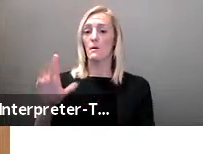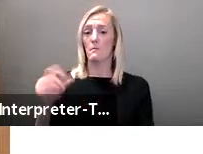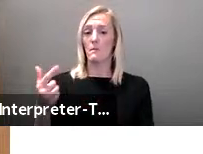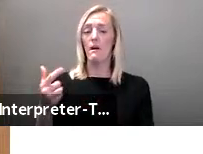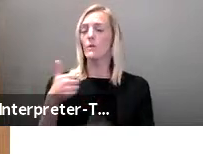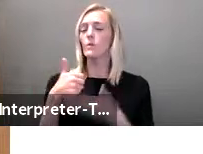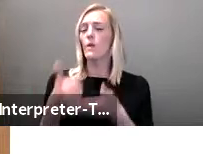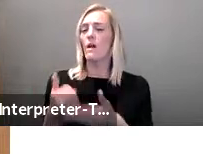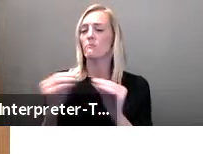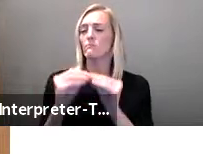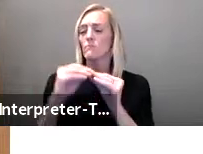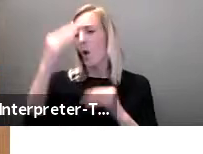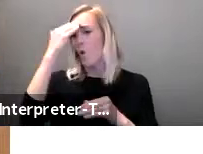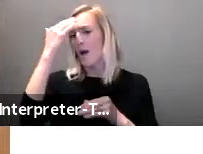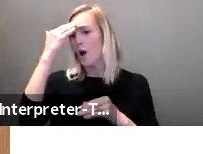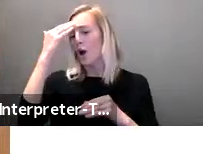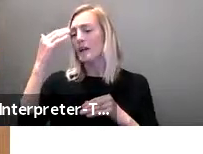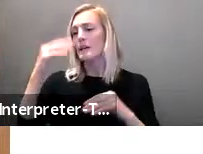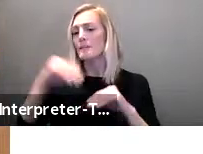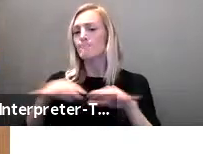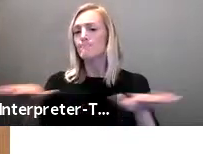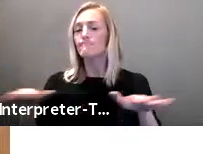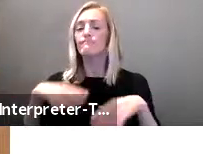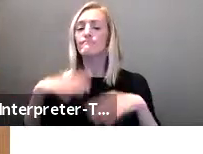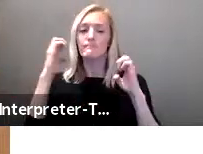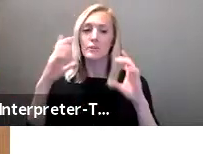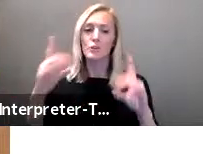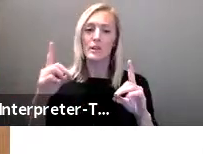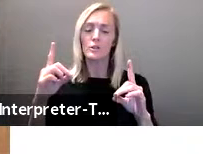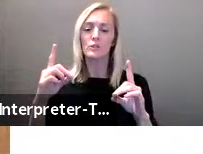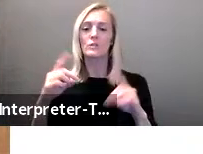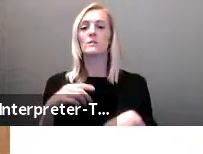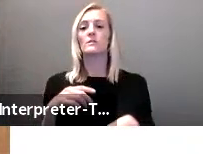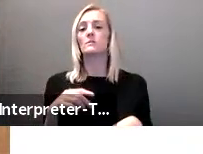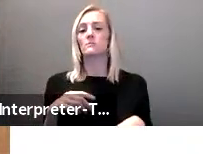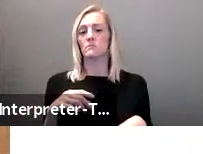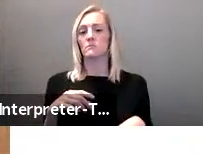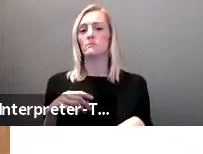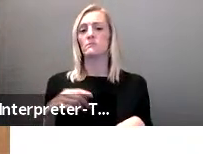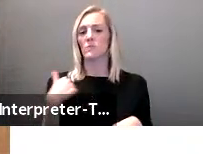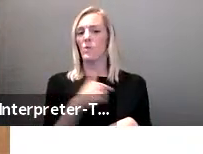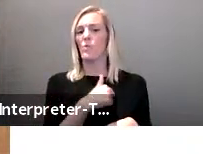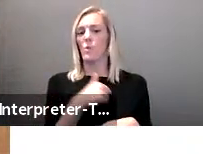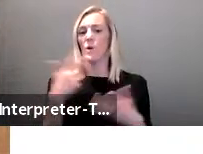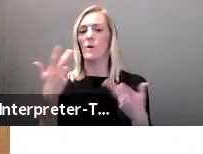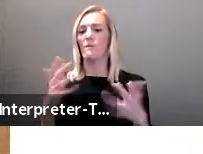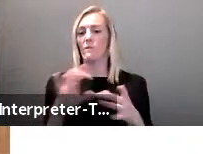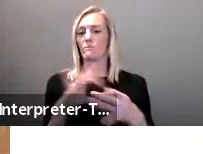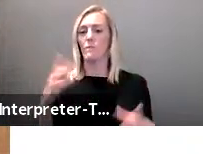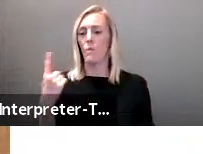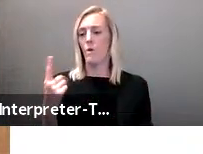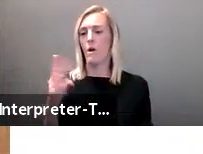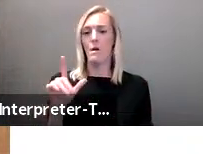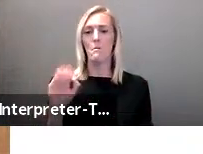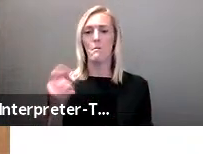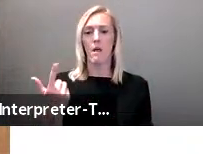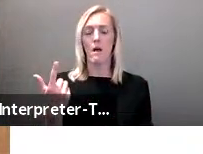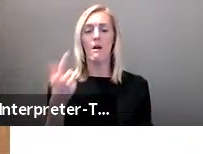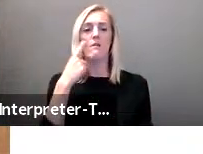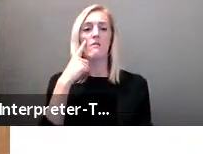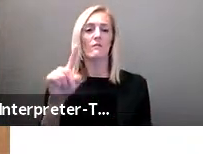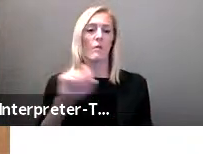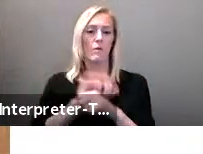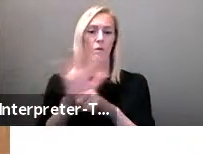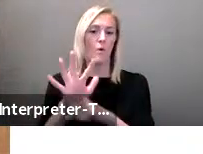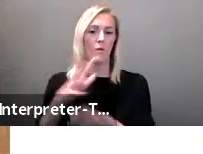increase awareness and education in our communities. And so we have released one blog on COVID-19 and pregnancy, and I'll talk a little bit